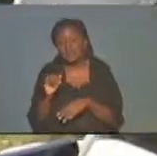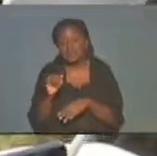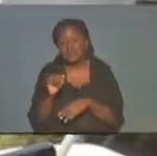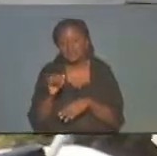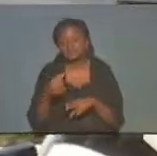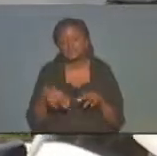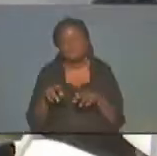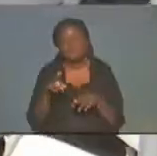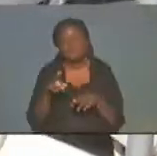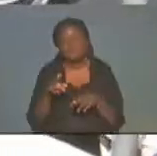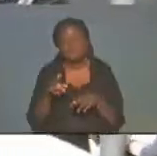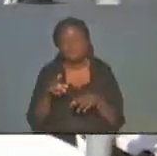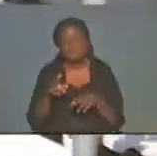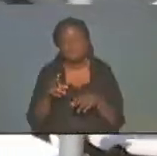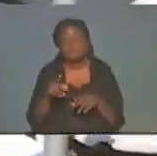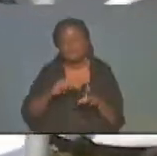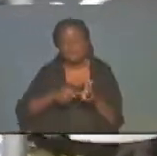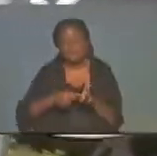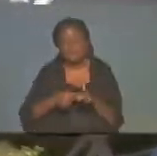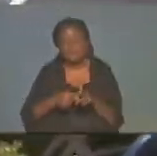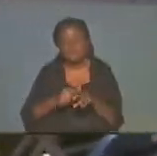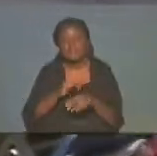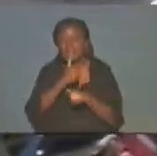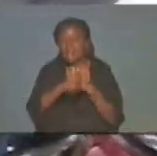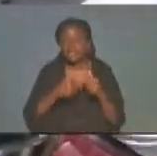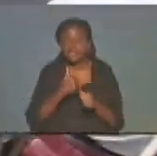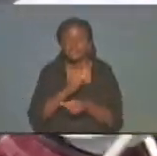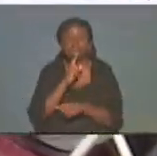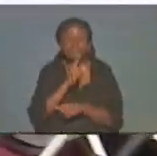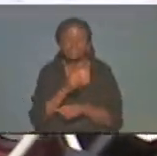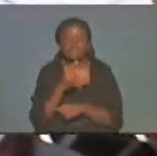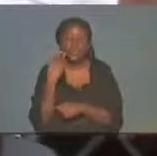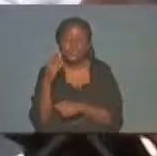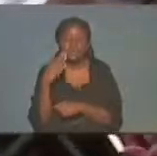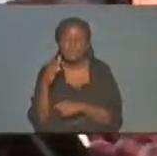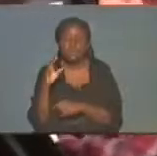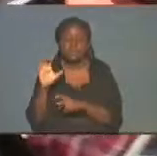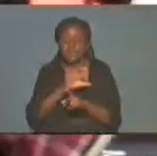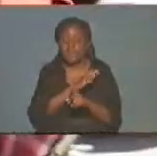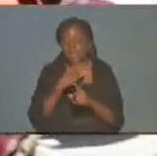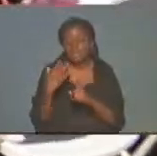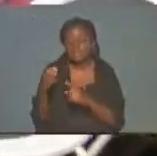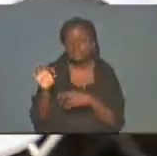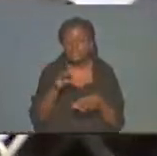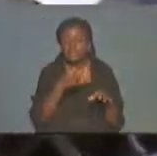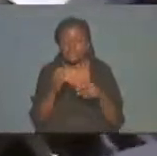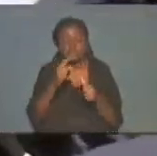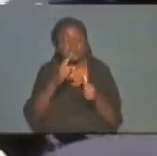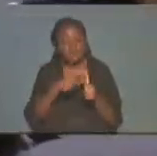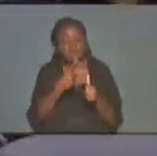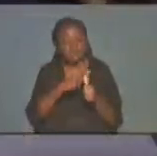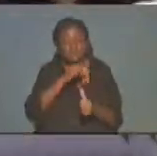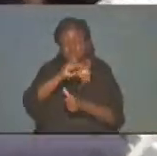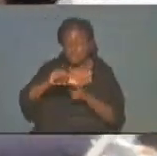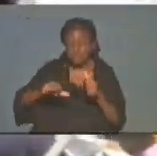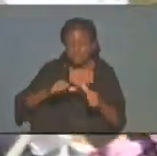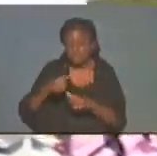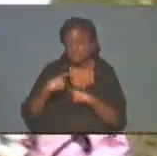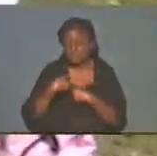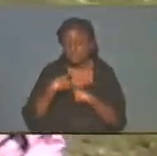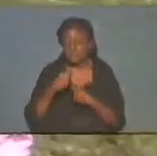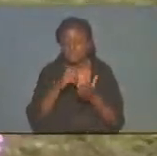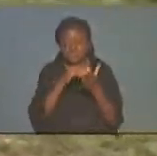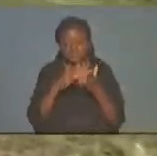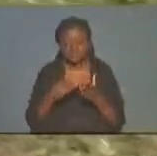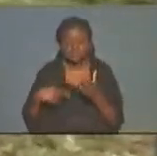their annual True Blue Cultural Festival, BTVI's first social since students returned face-to-face in January. This